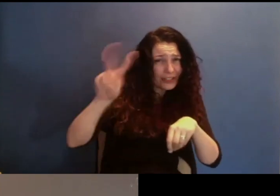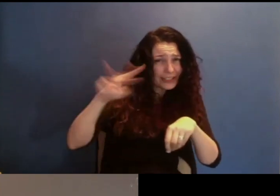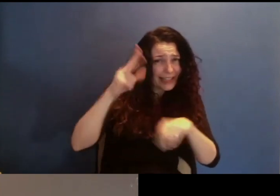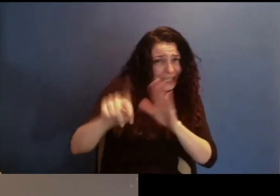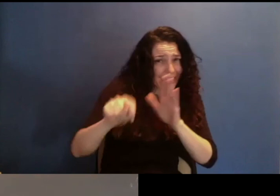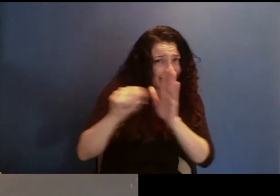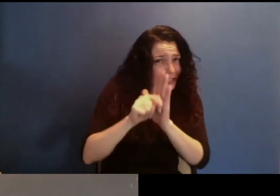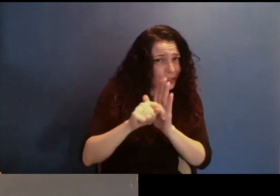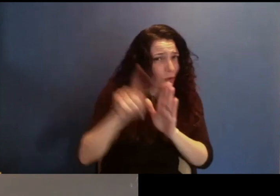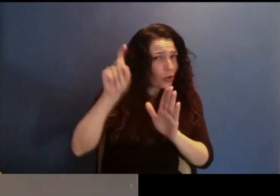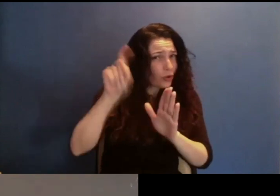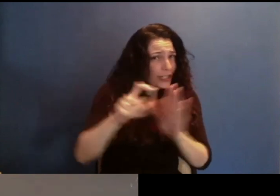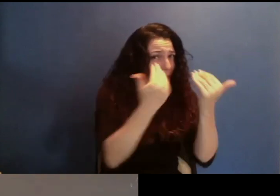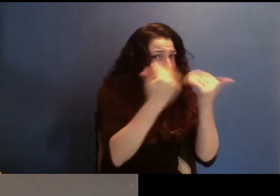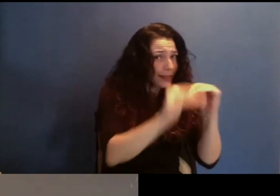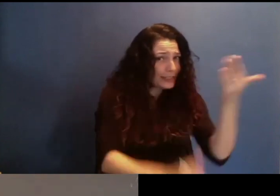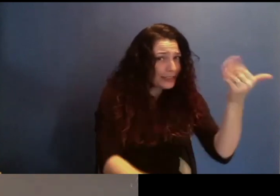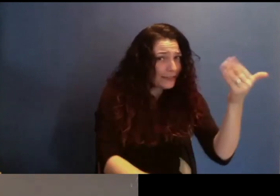We'll see.